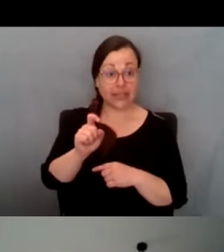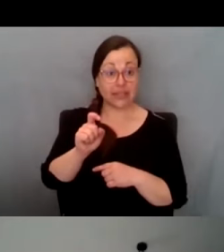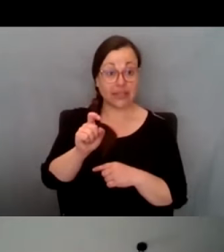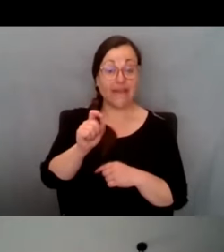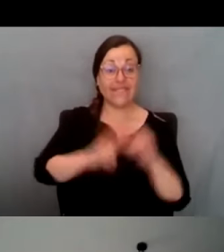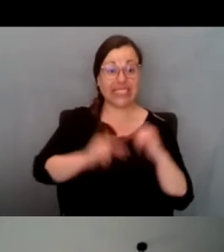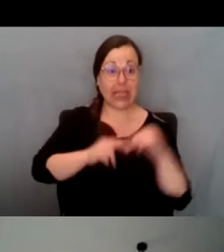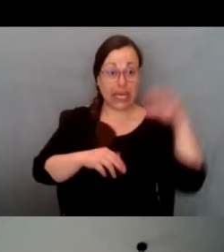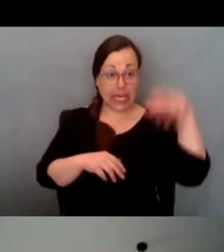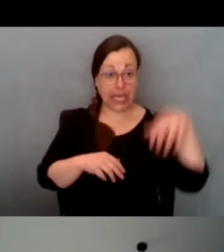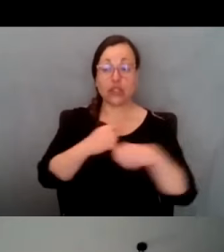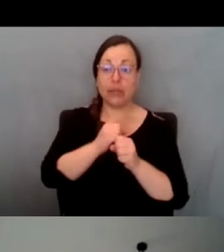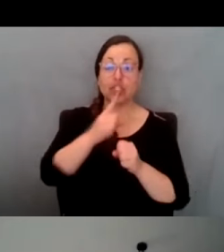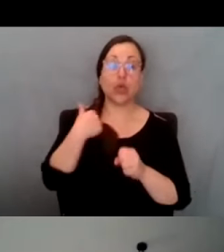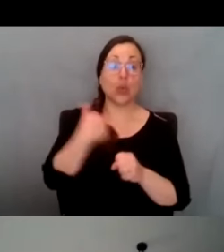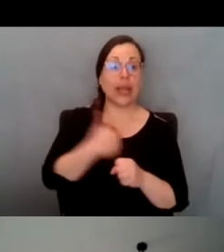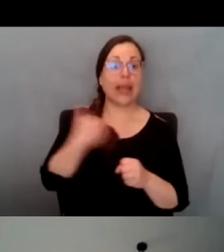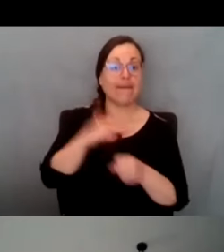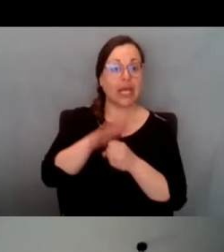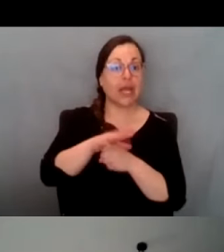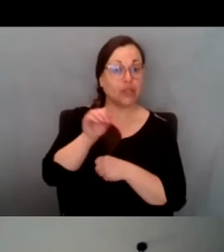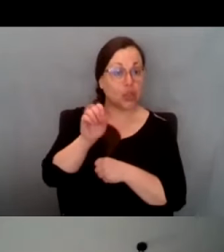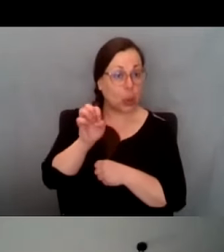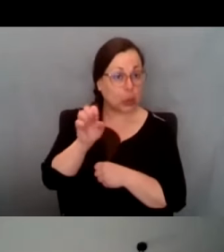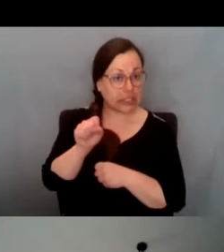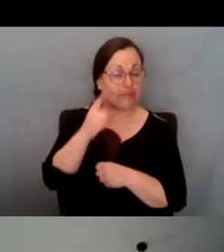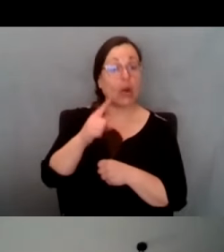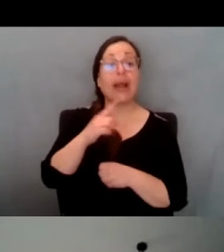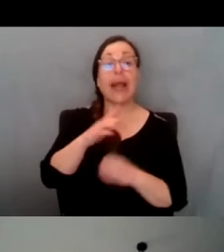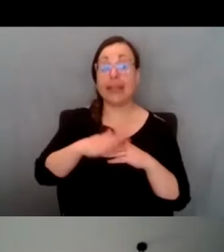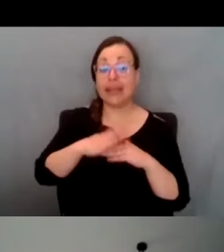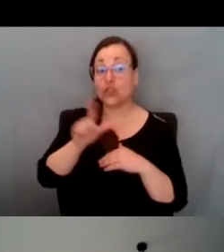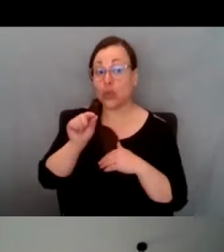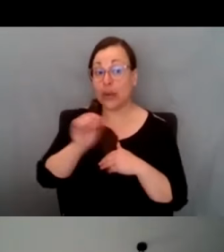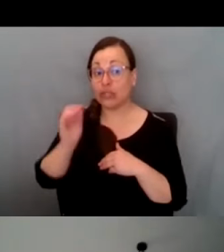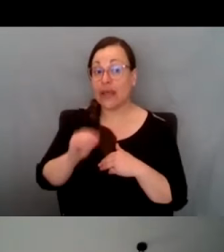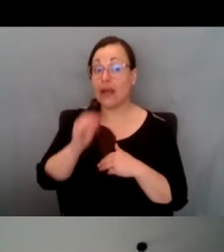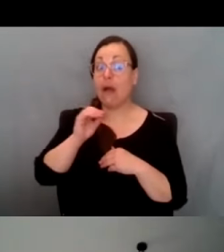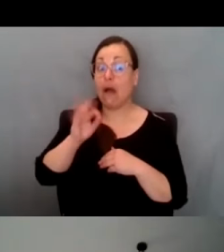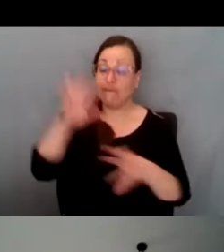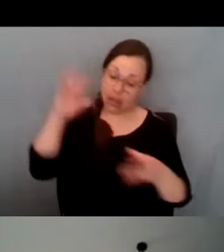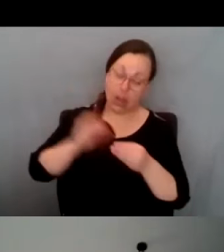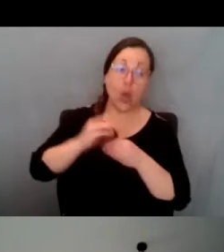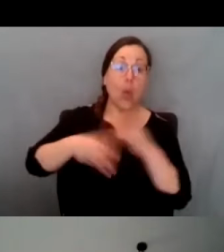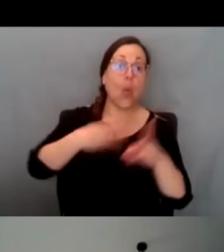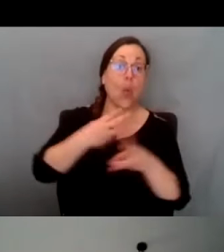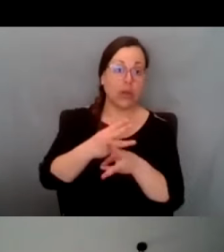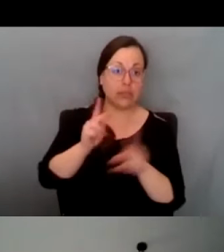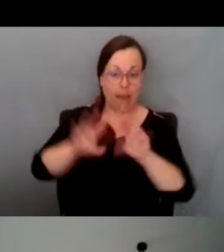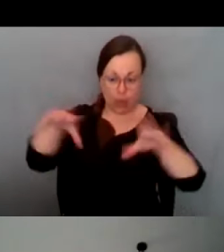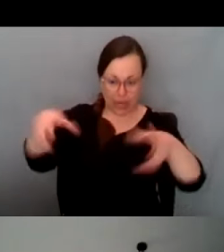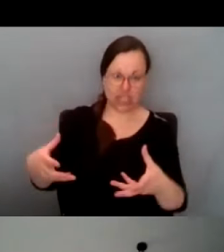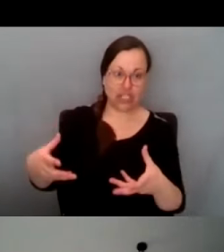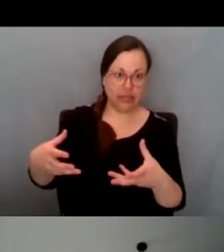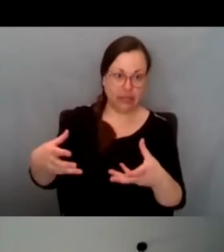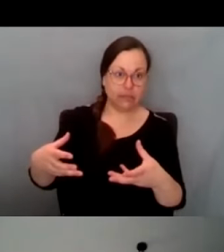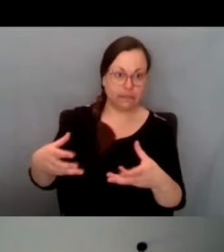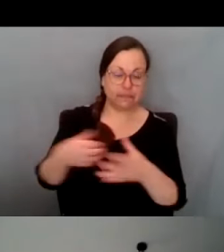that we have doses available for at least 20% of the world population, of countries' populations.